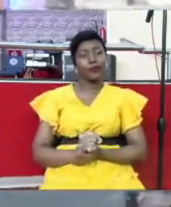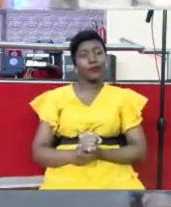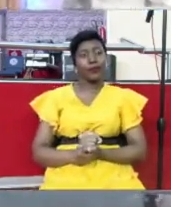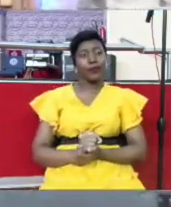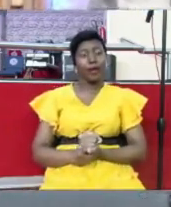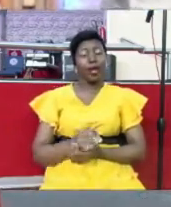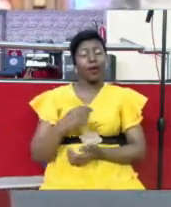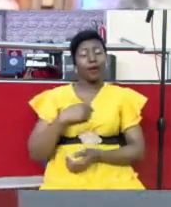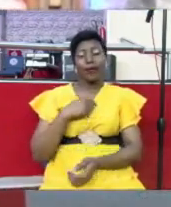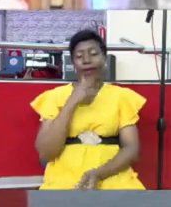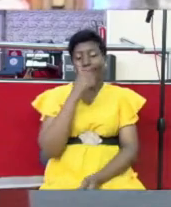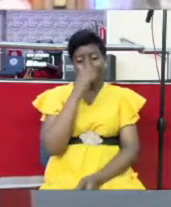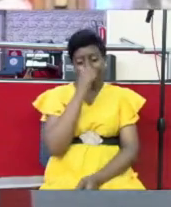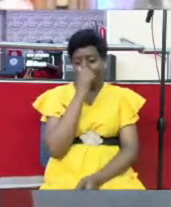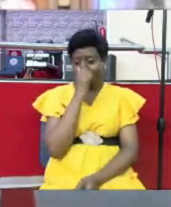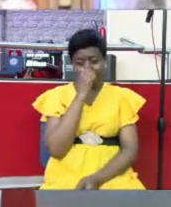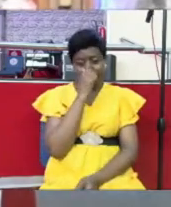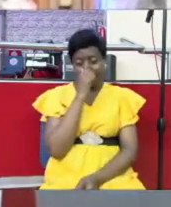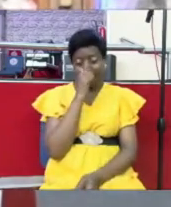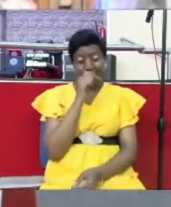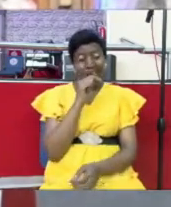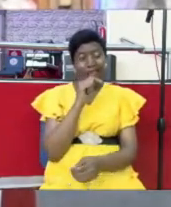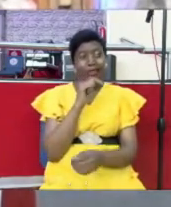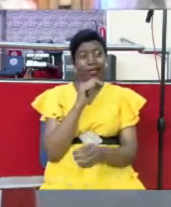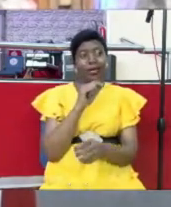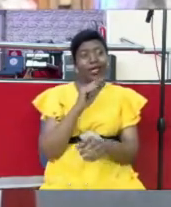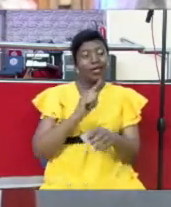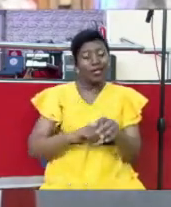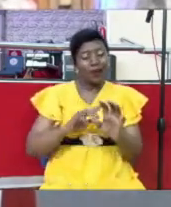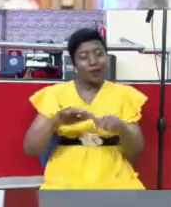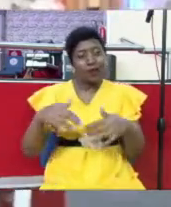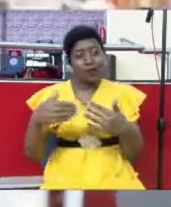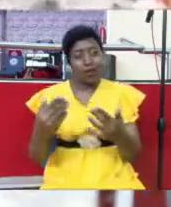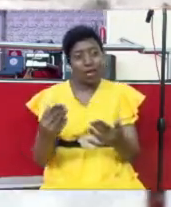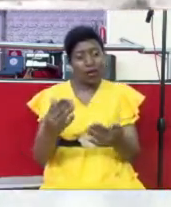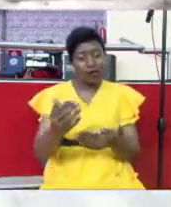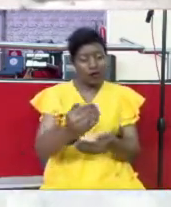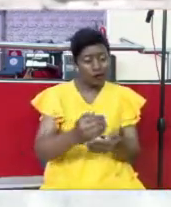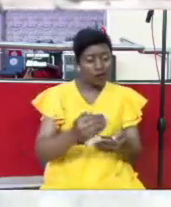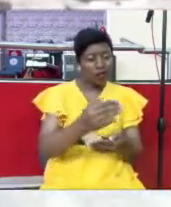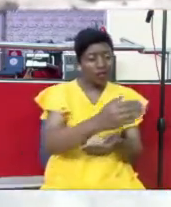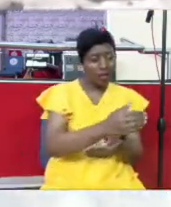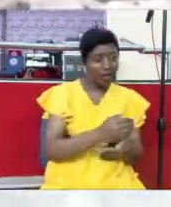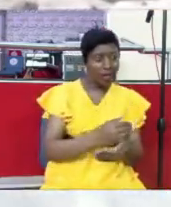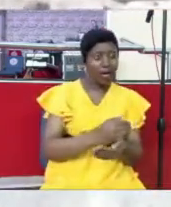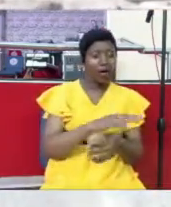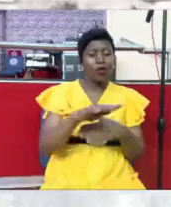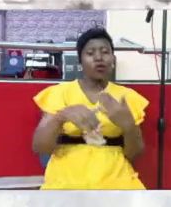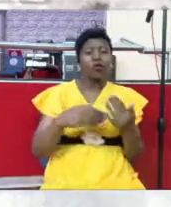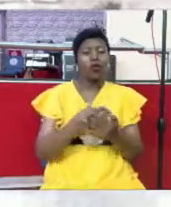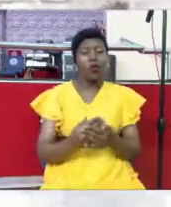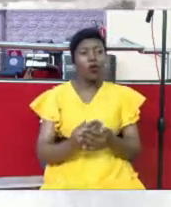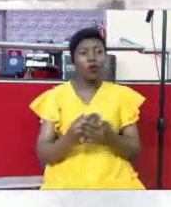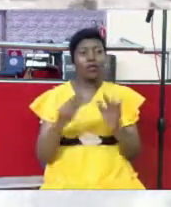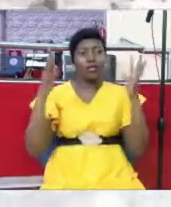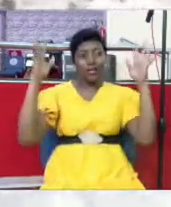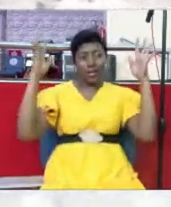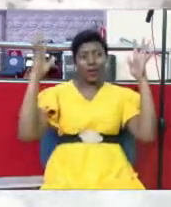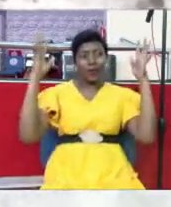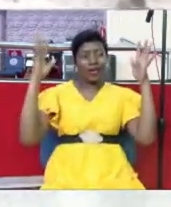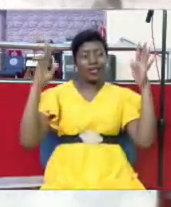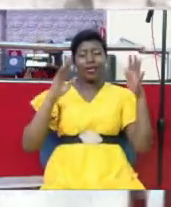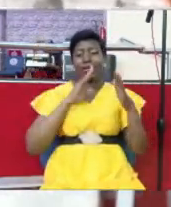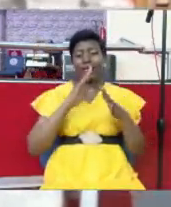was sasa ndio wakati wa kutoa sadaka. Kila mtu aanze kusherekea. Bwana